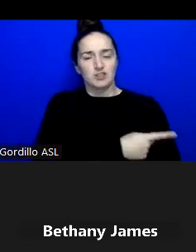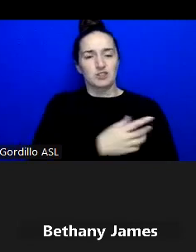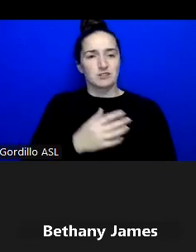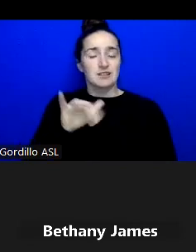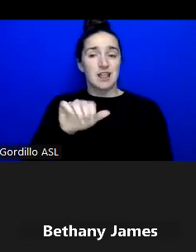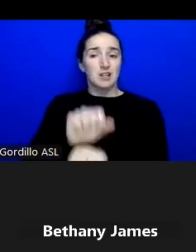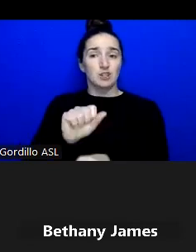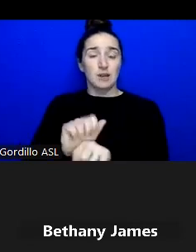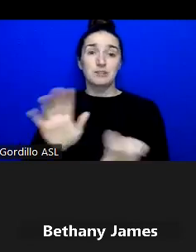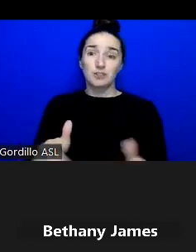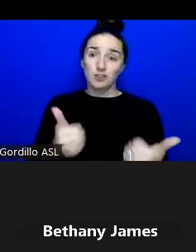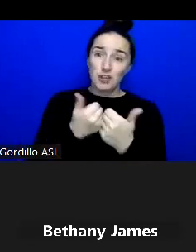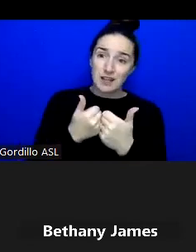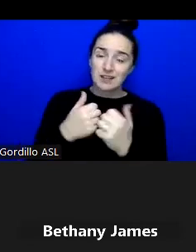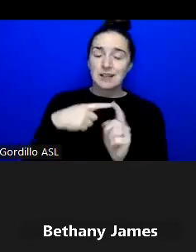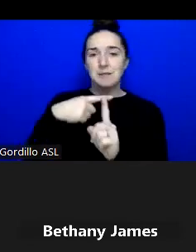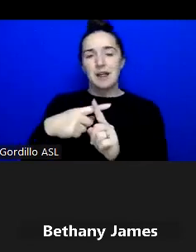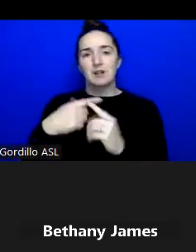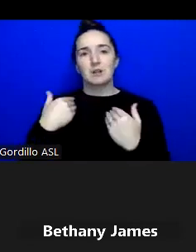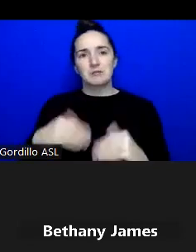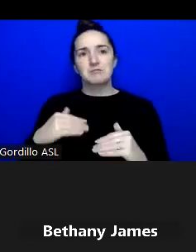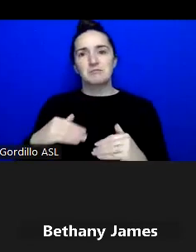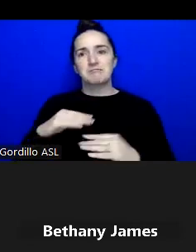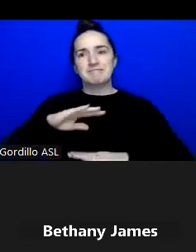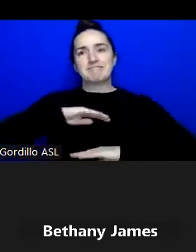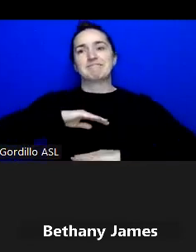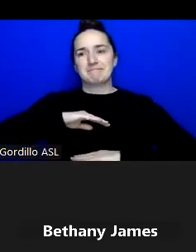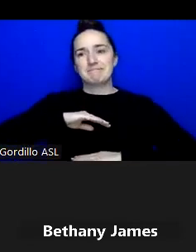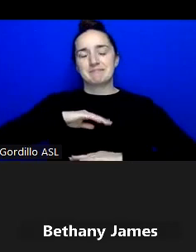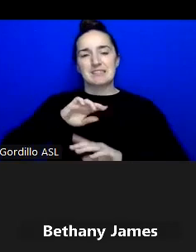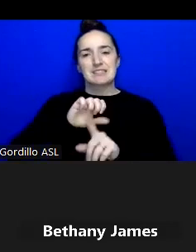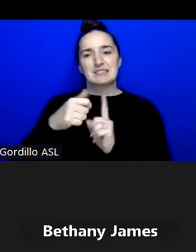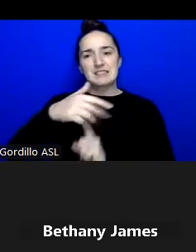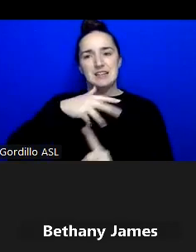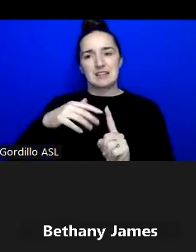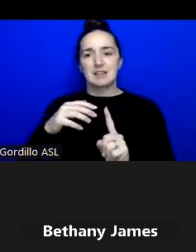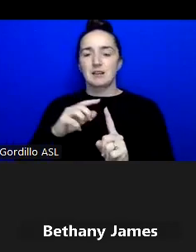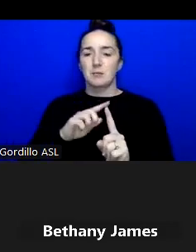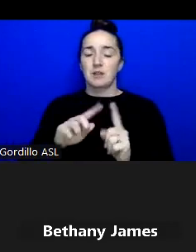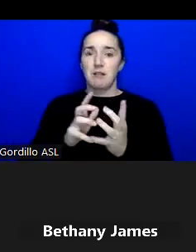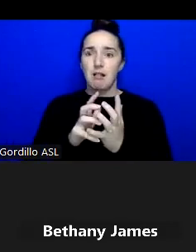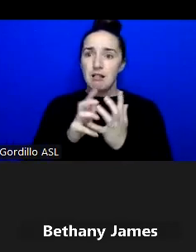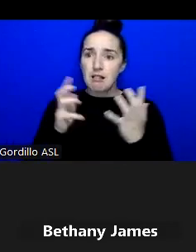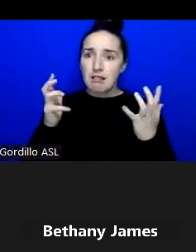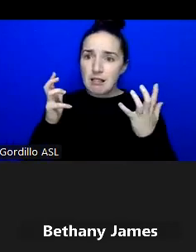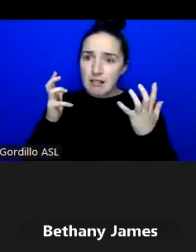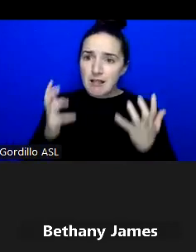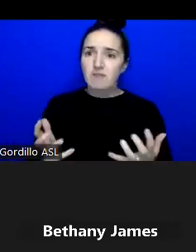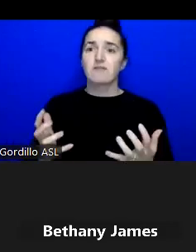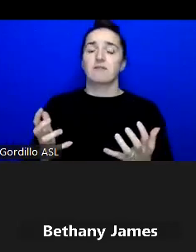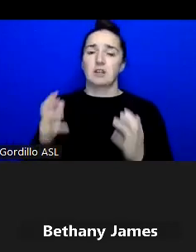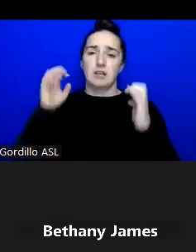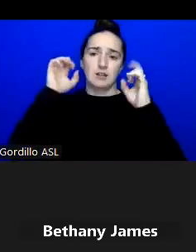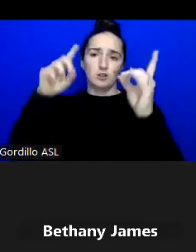very challenging setting to be in. But there are significant educational requirements, the number of hours of